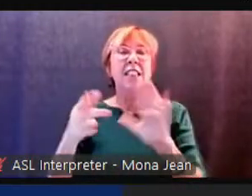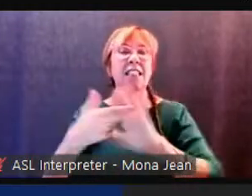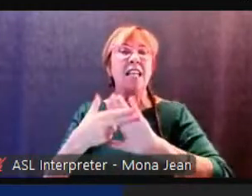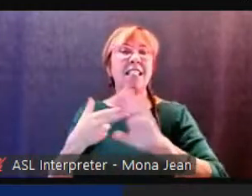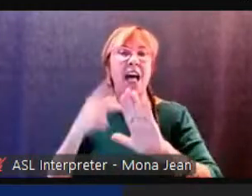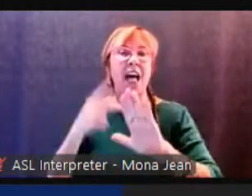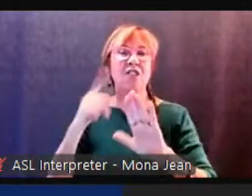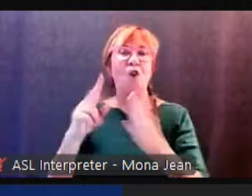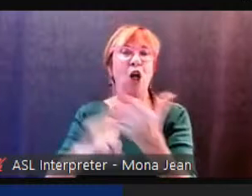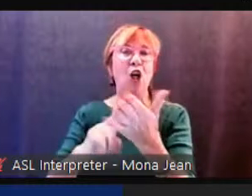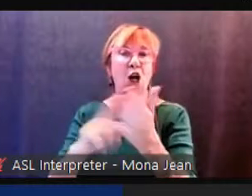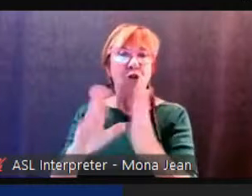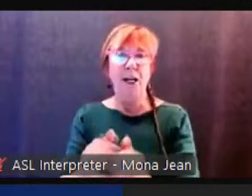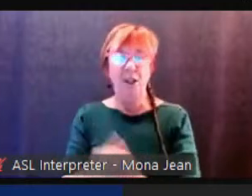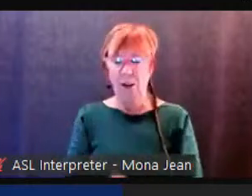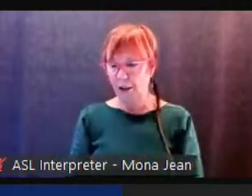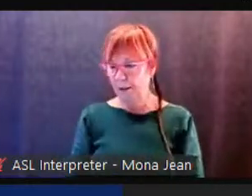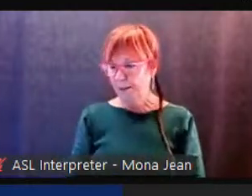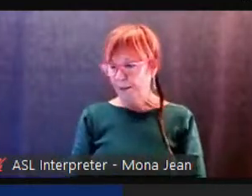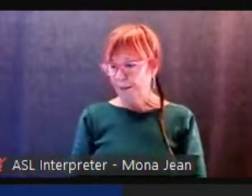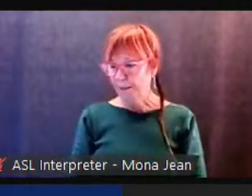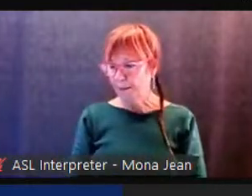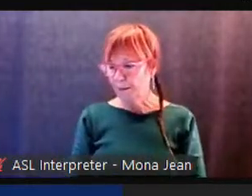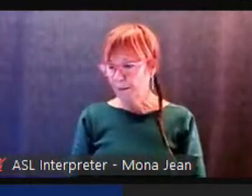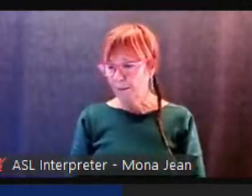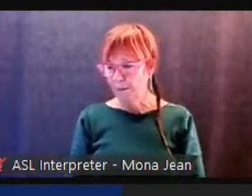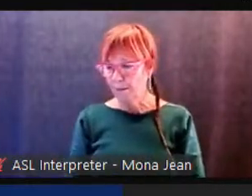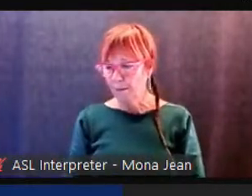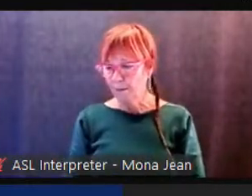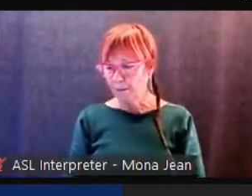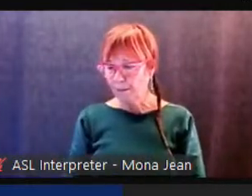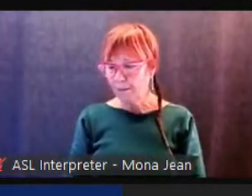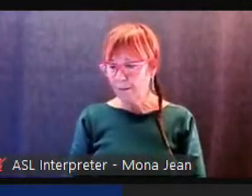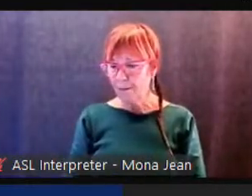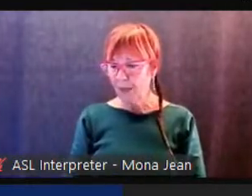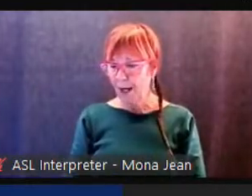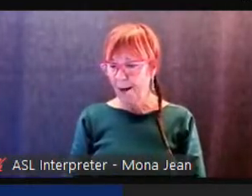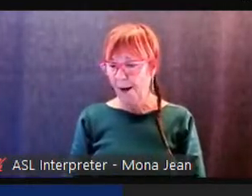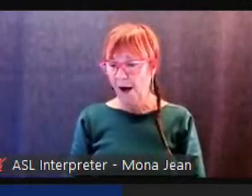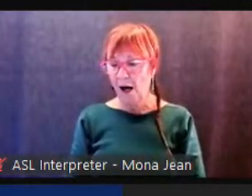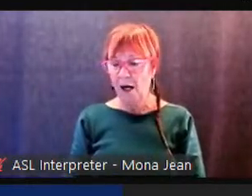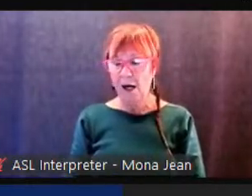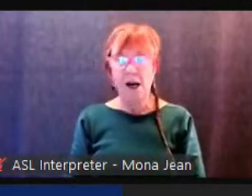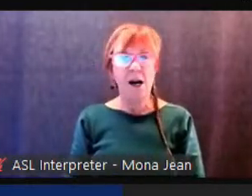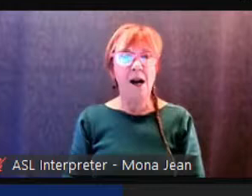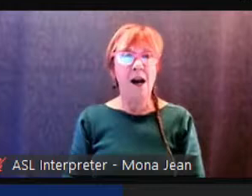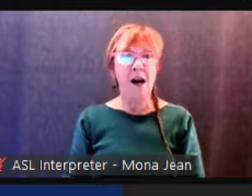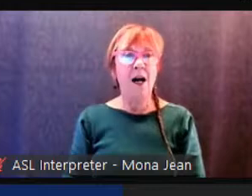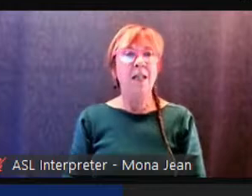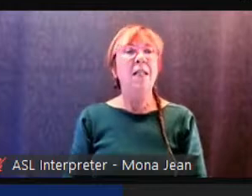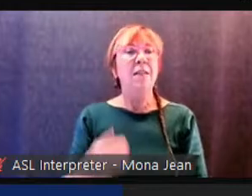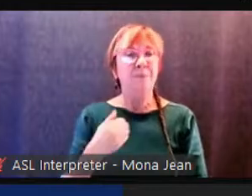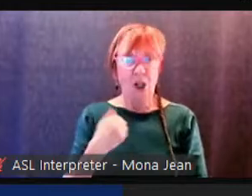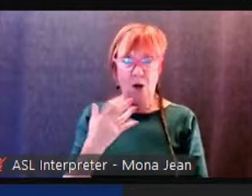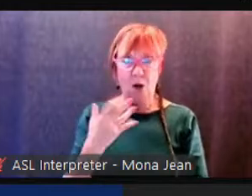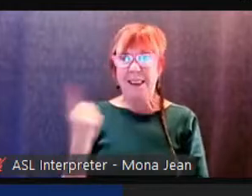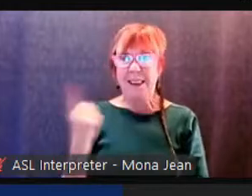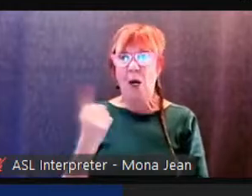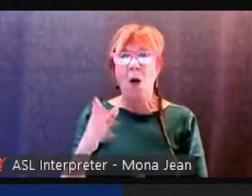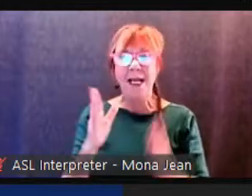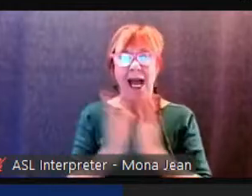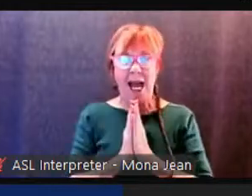Awesome, thank you for that, Amelia. And the next question is going to be for the Department of Public Works. So Chris or Sierra, someone is